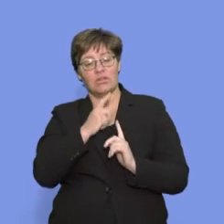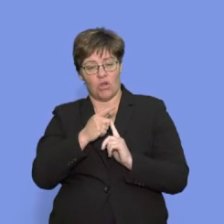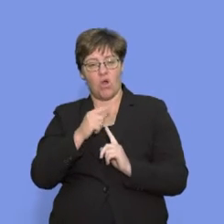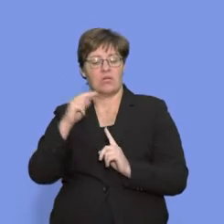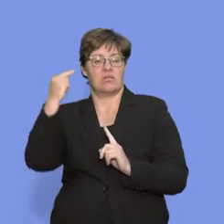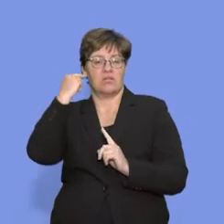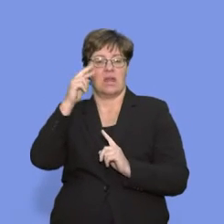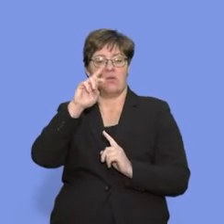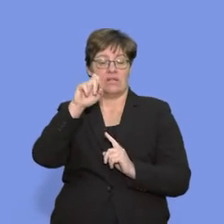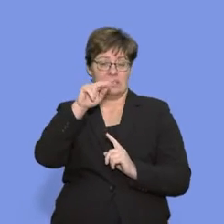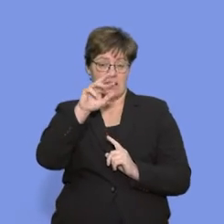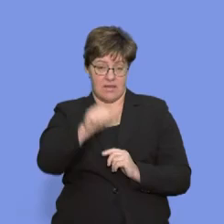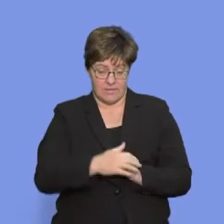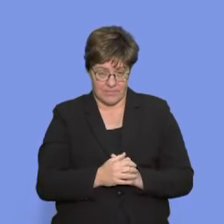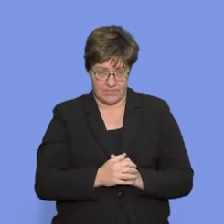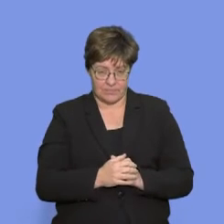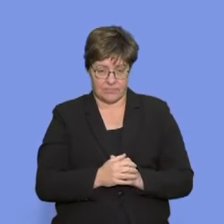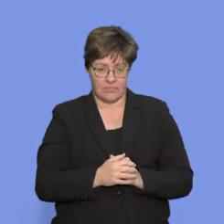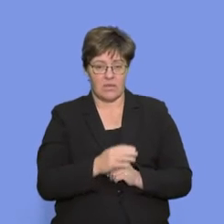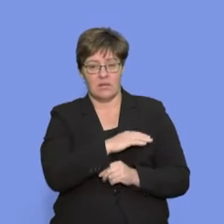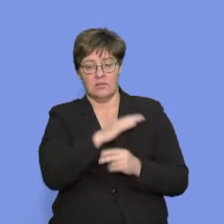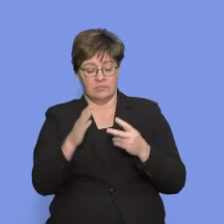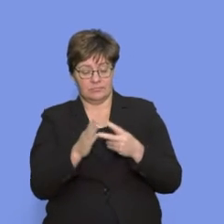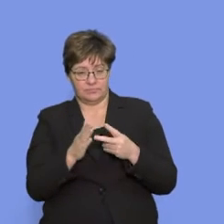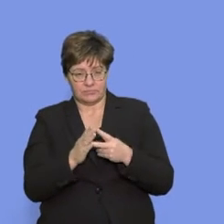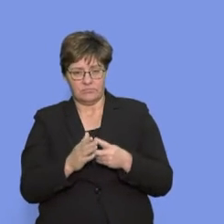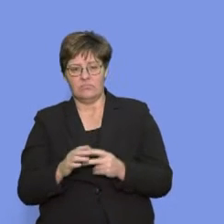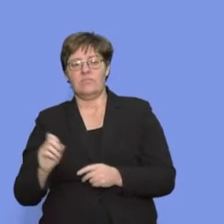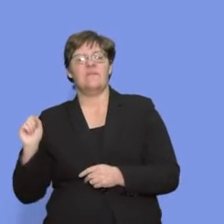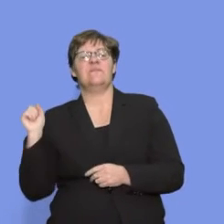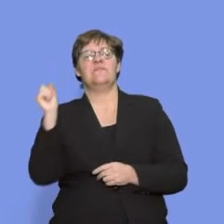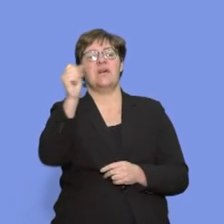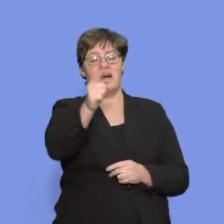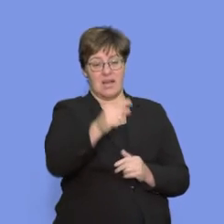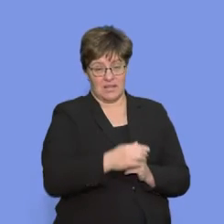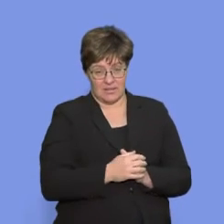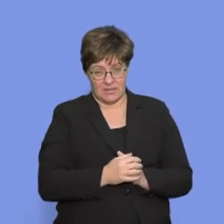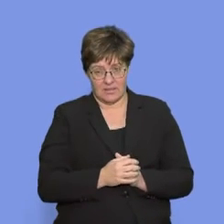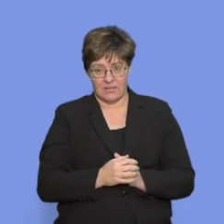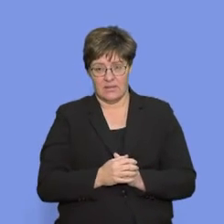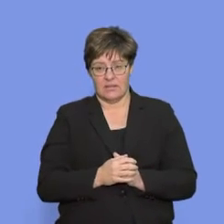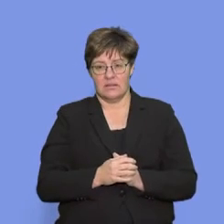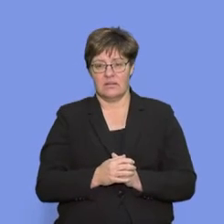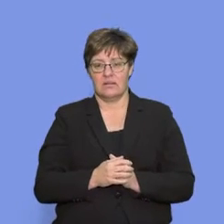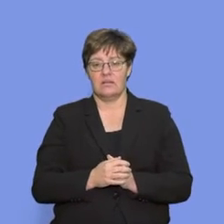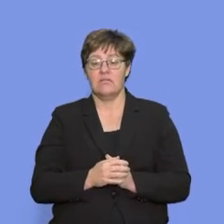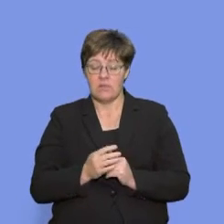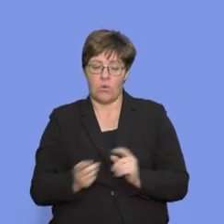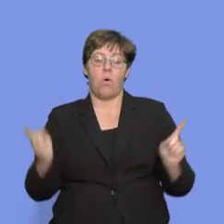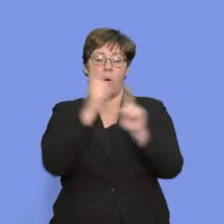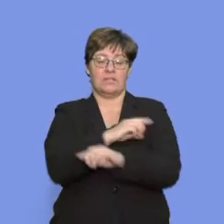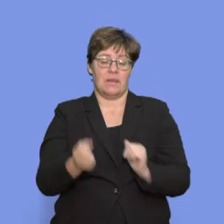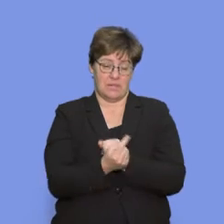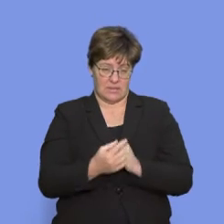to what happens when an object is further than 6 meters away. Now just the opposite will happen, right? Firstly,